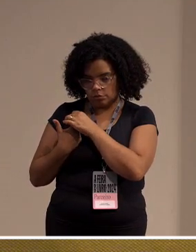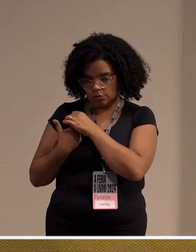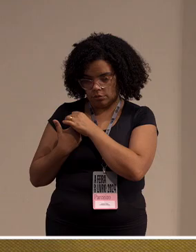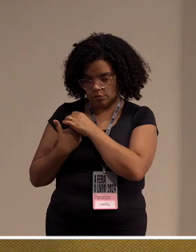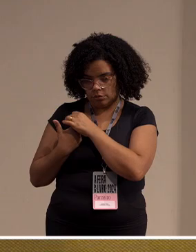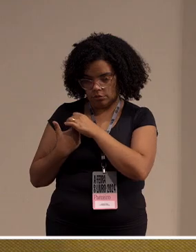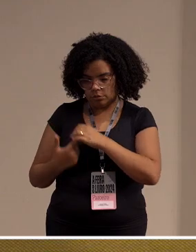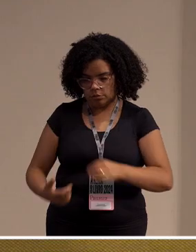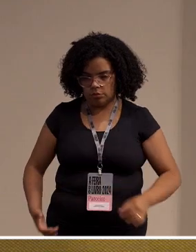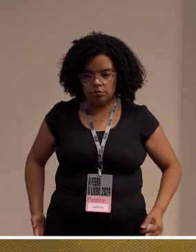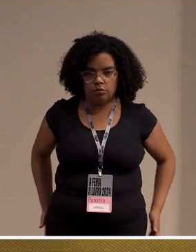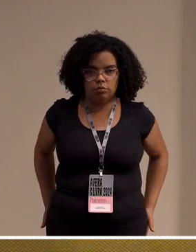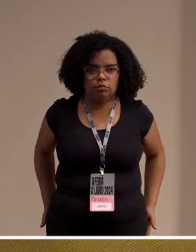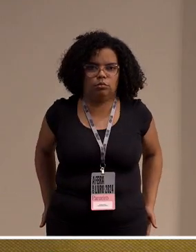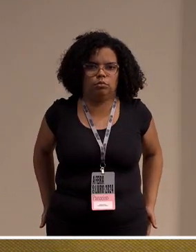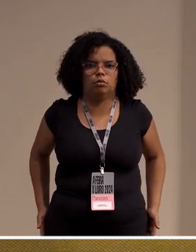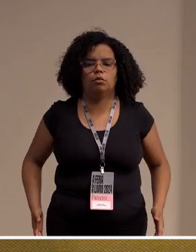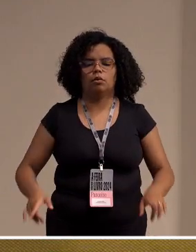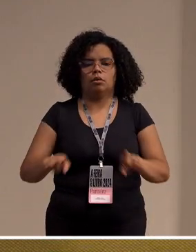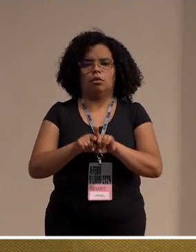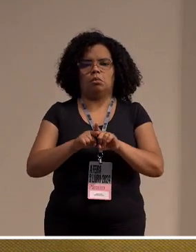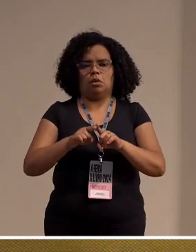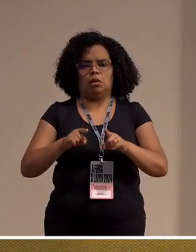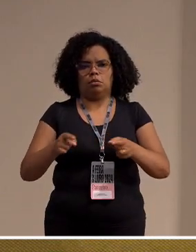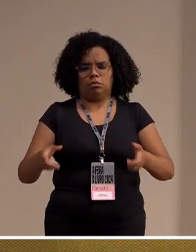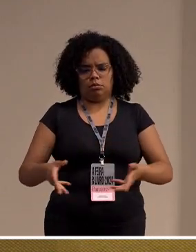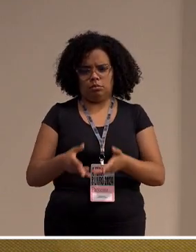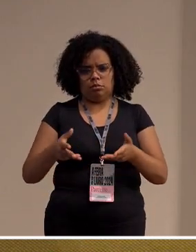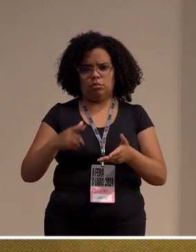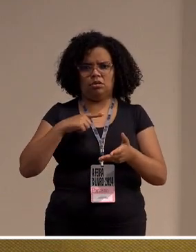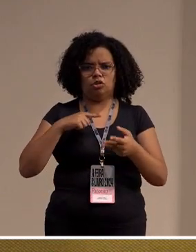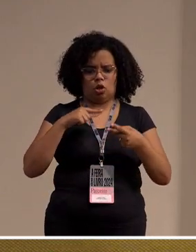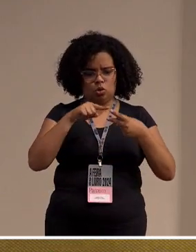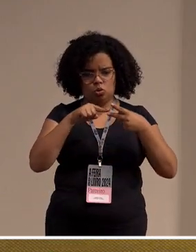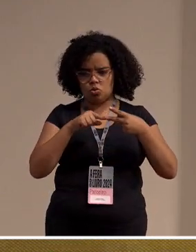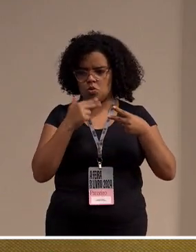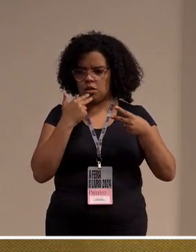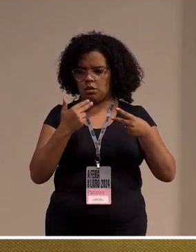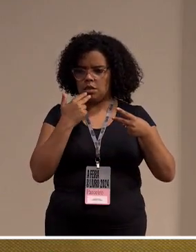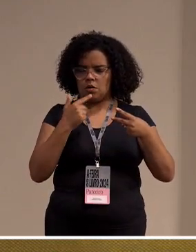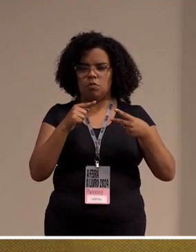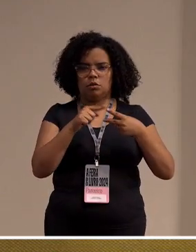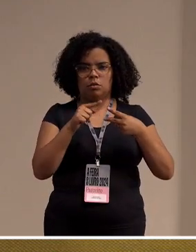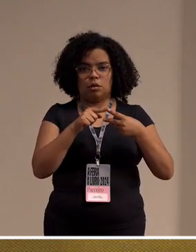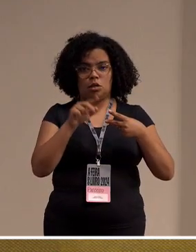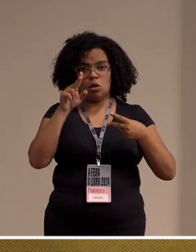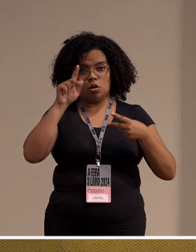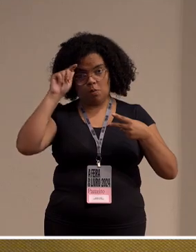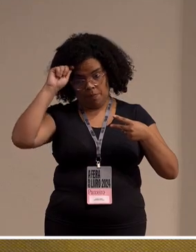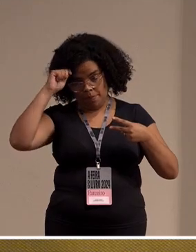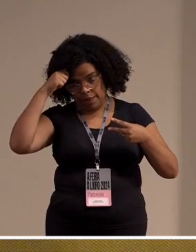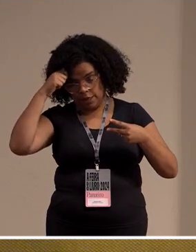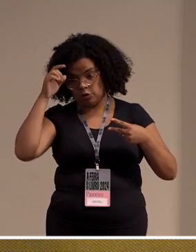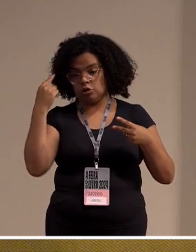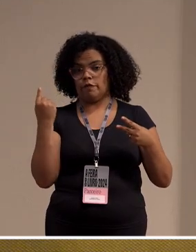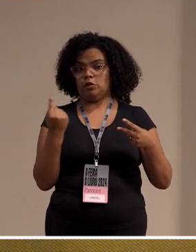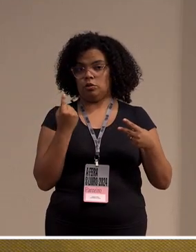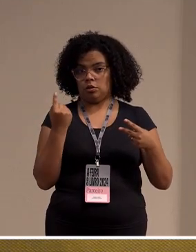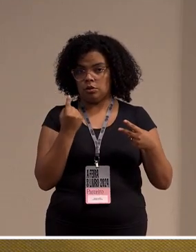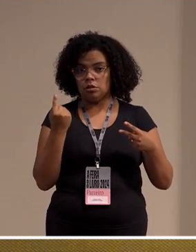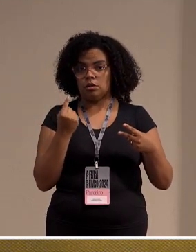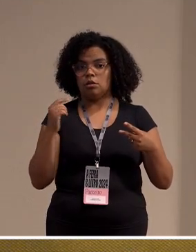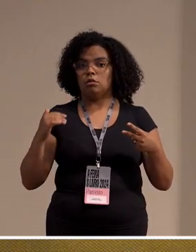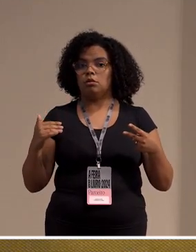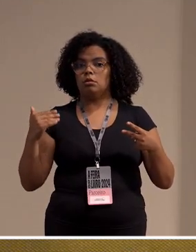the black people used when it was just other black people, and another tongue that they used when in the presence of their oppressors, right? And so